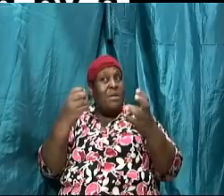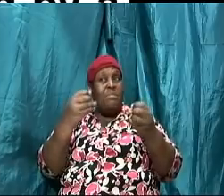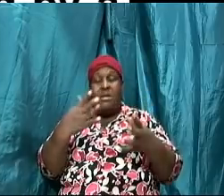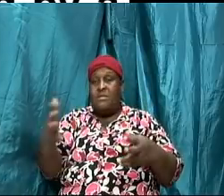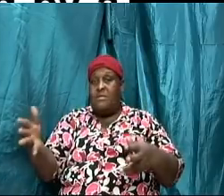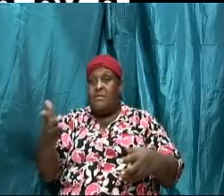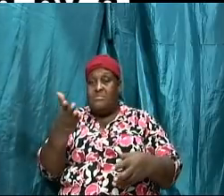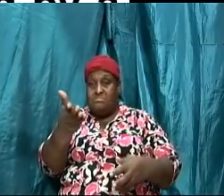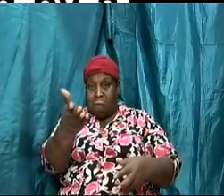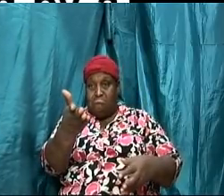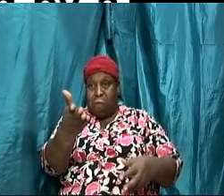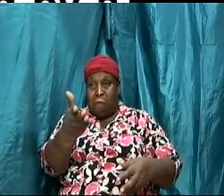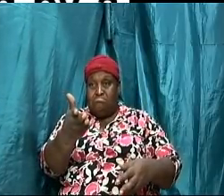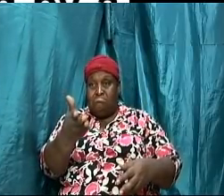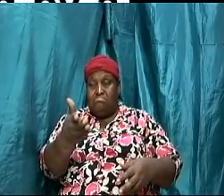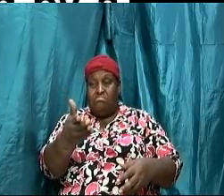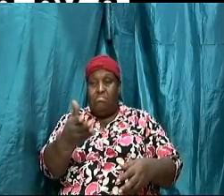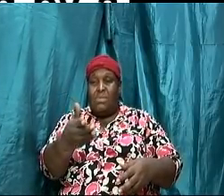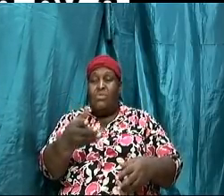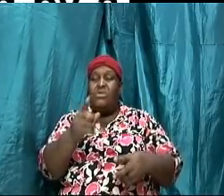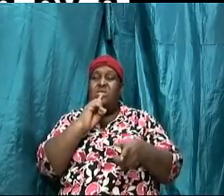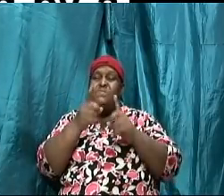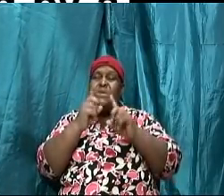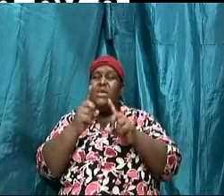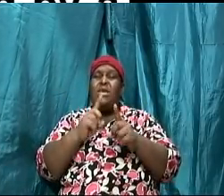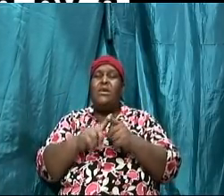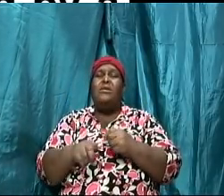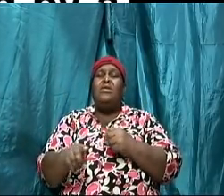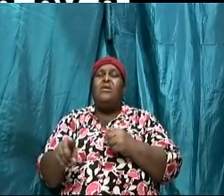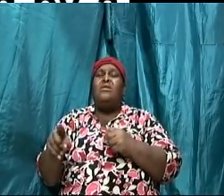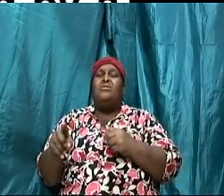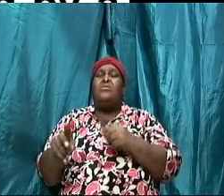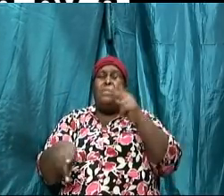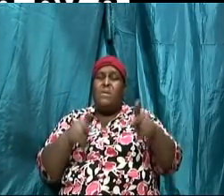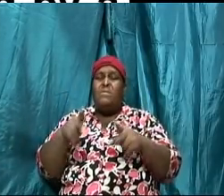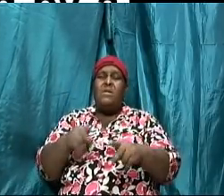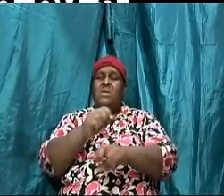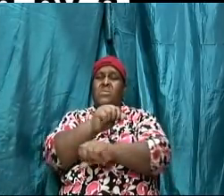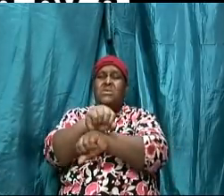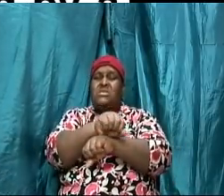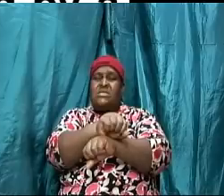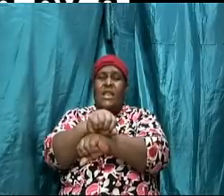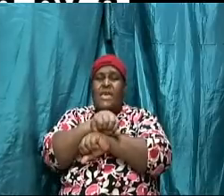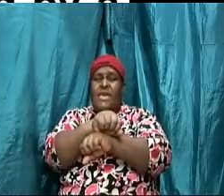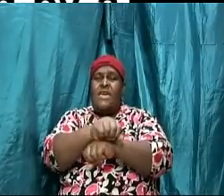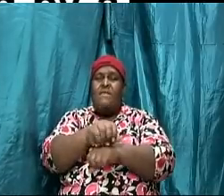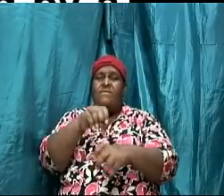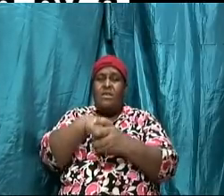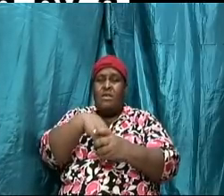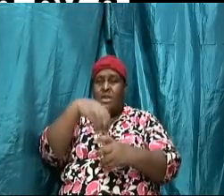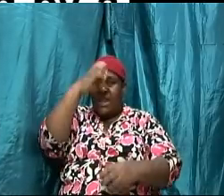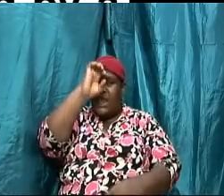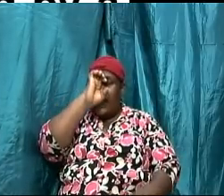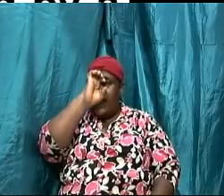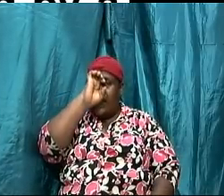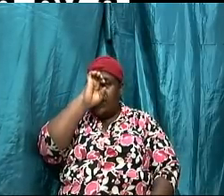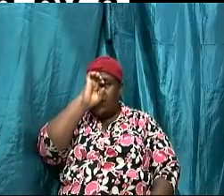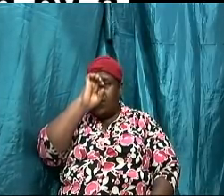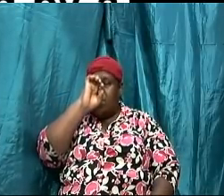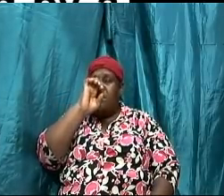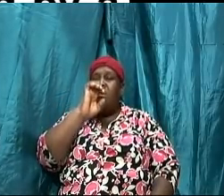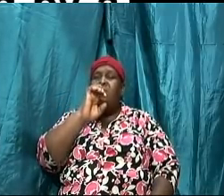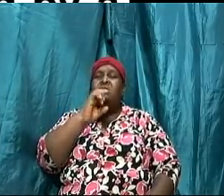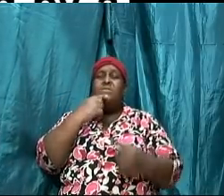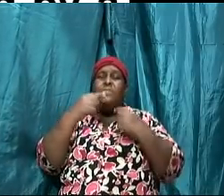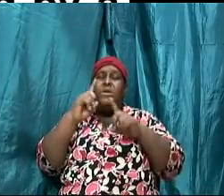Obviously, he was talking to a set of people that were slaves in Egypt. He was talking to a set of people that he brought out